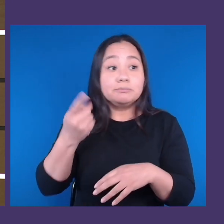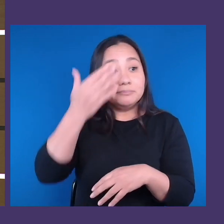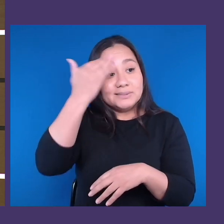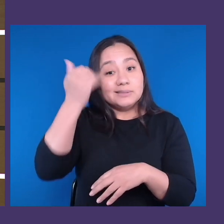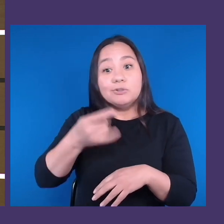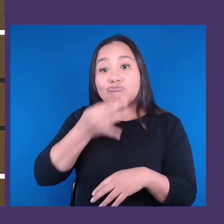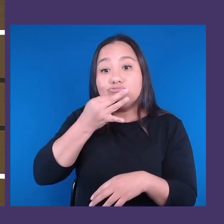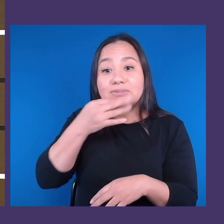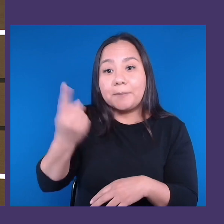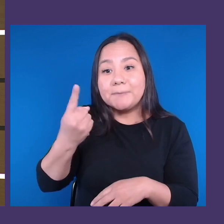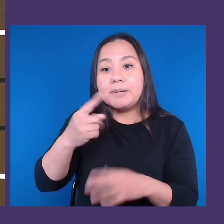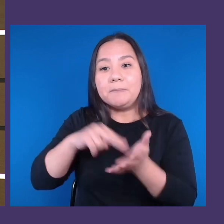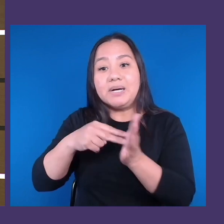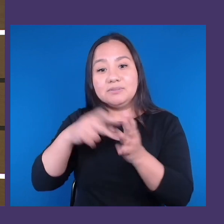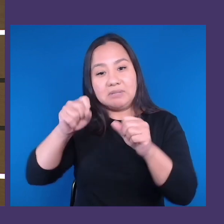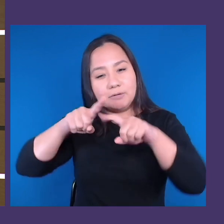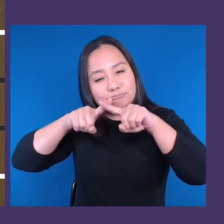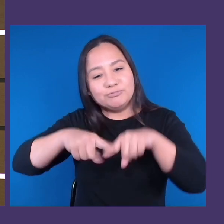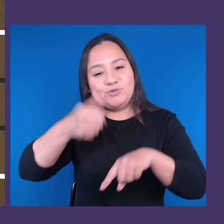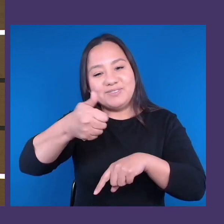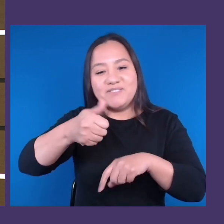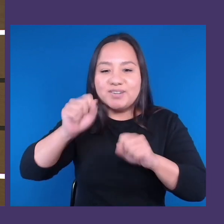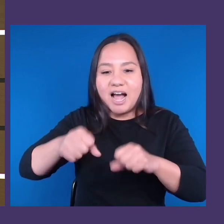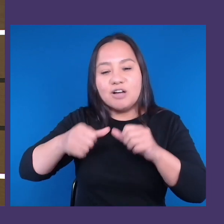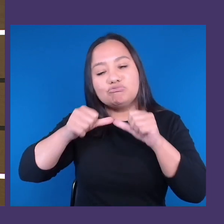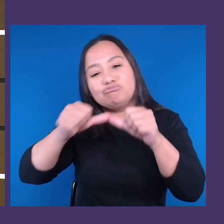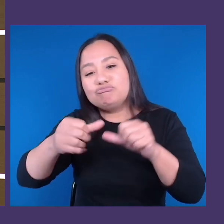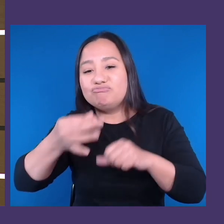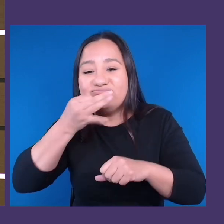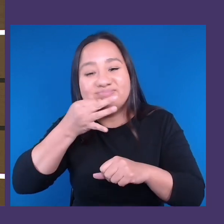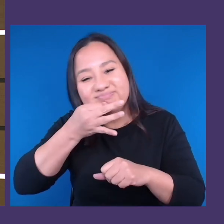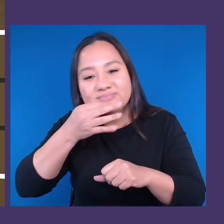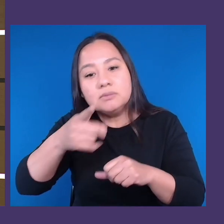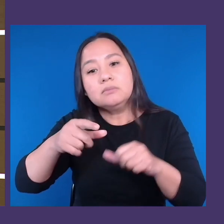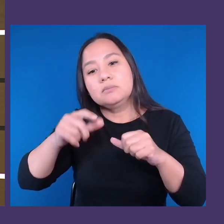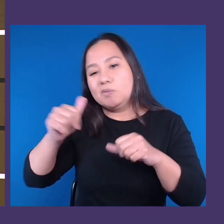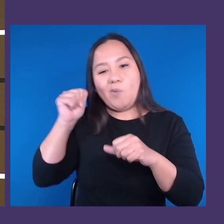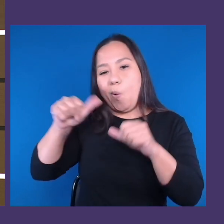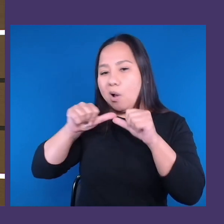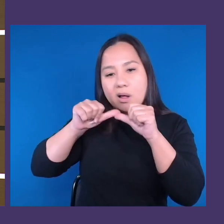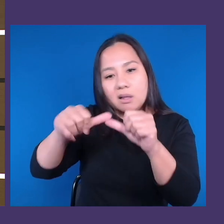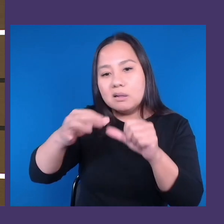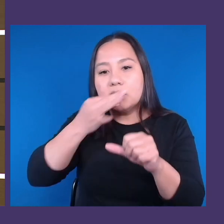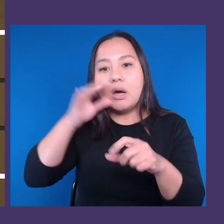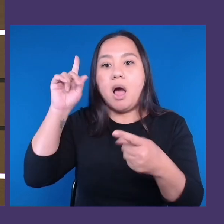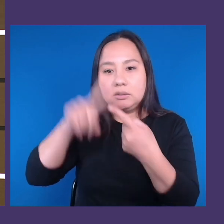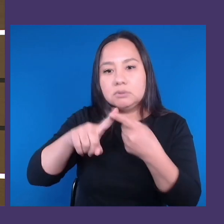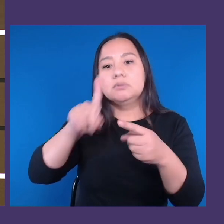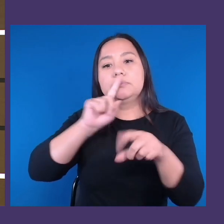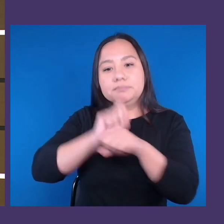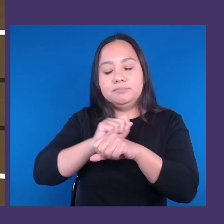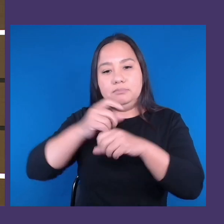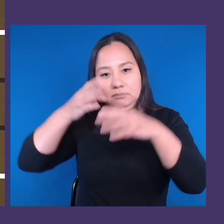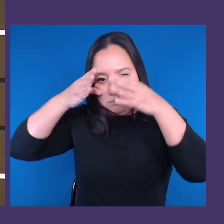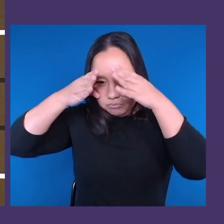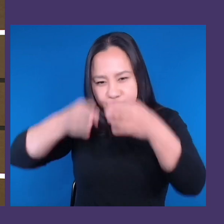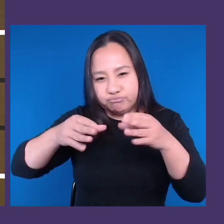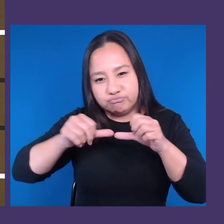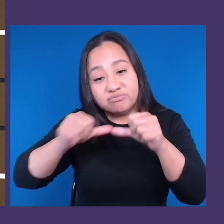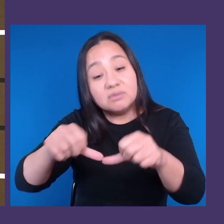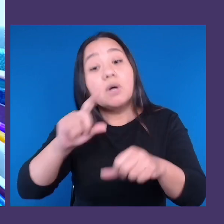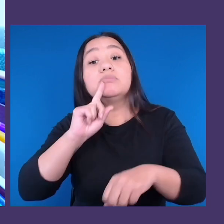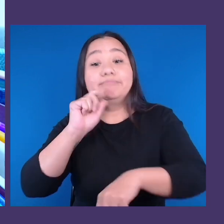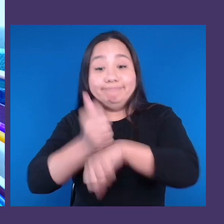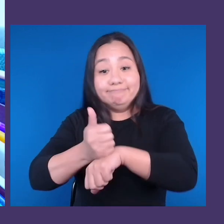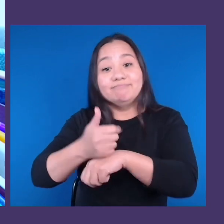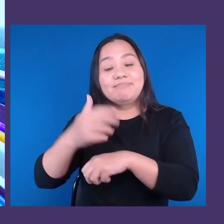good unless you sustain that focus. We did stage a comeback. And I think the comeback for